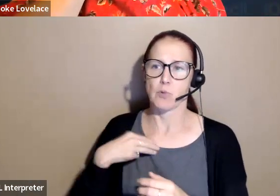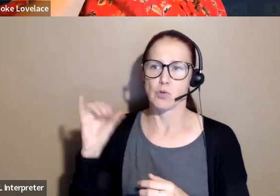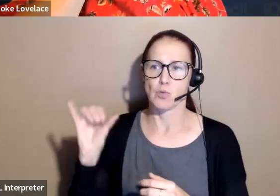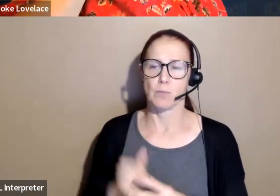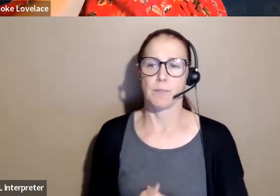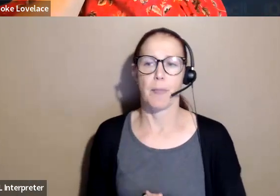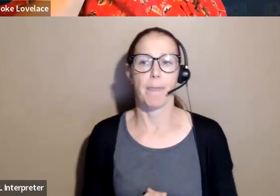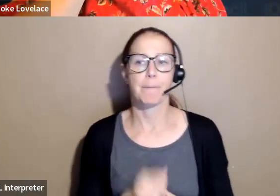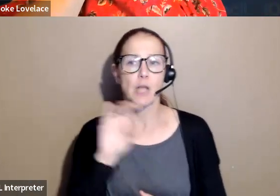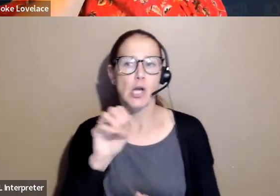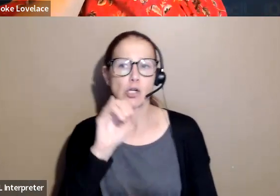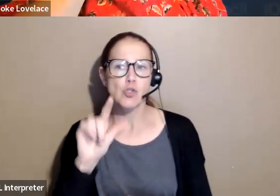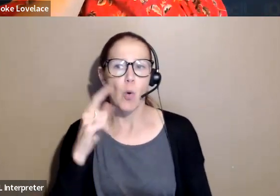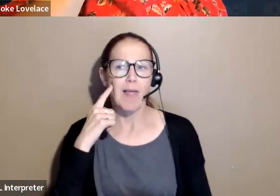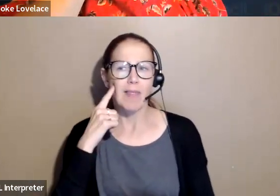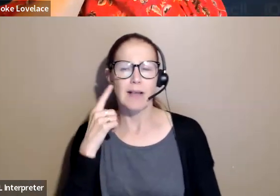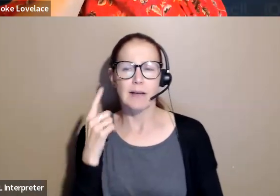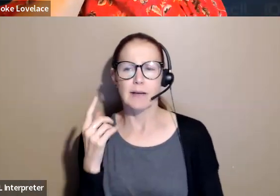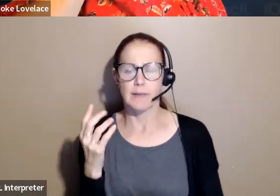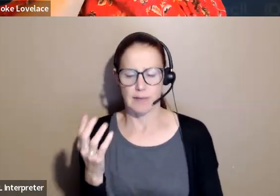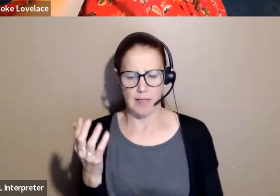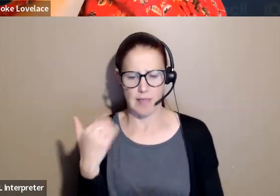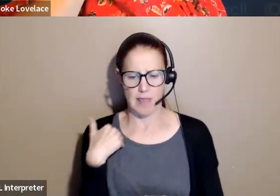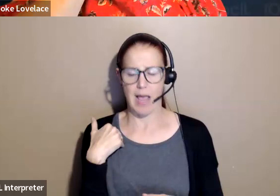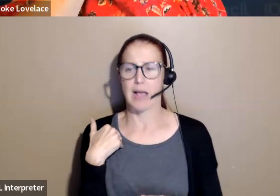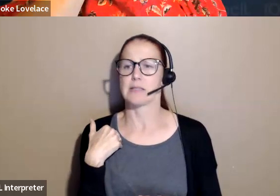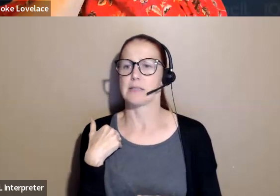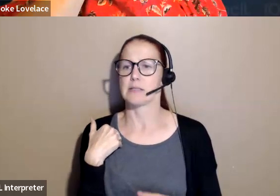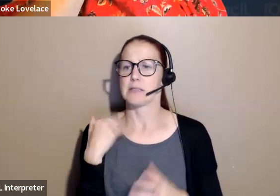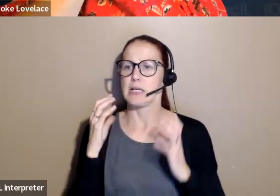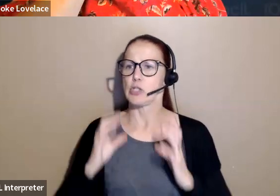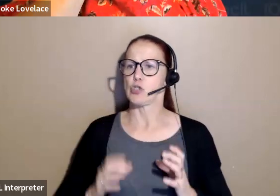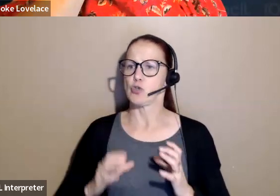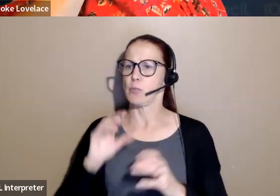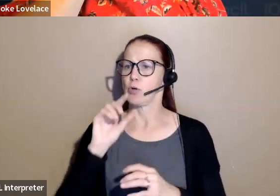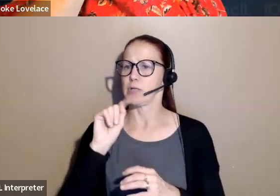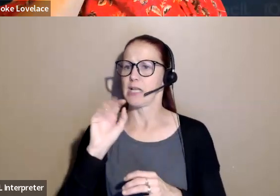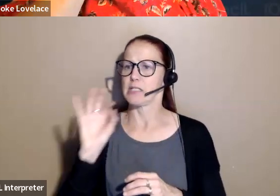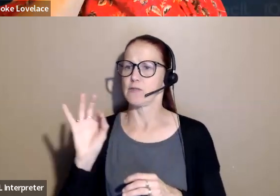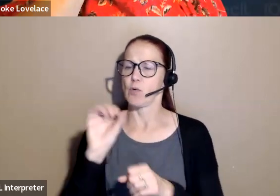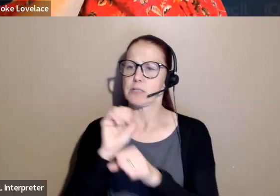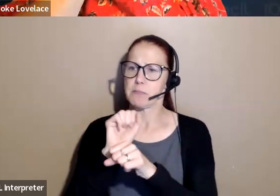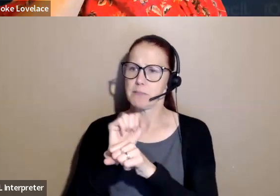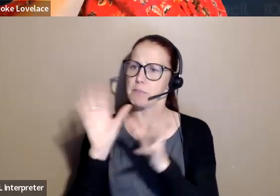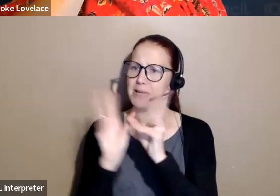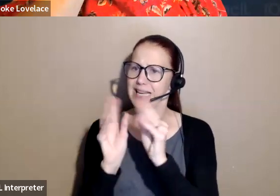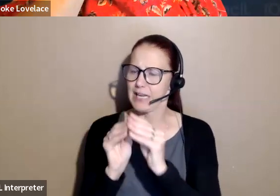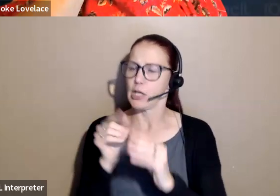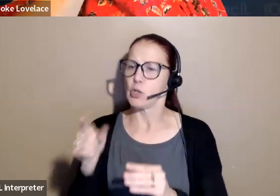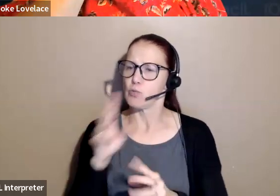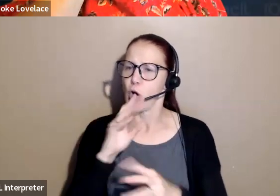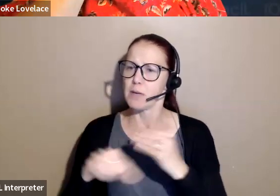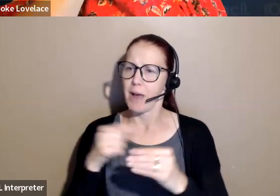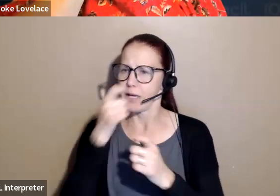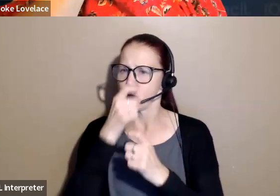And then Joel, I think during the last Consumer Task Force meeting, you kind of talked about interest in a Hill Day, and I'm